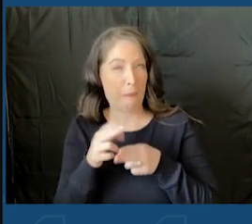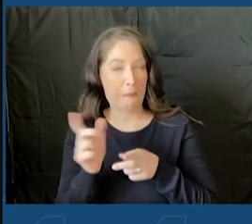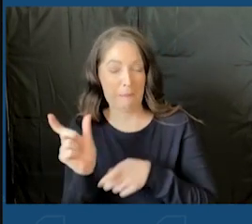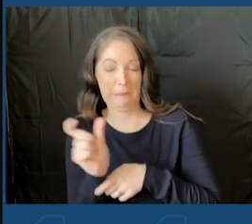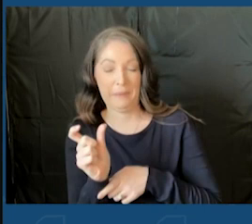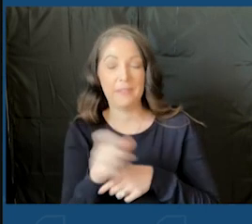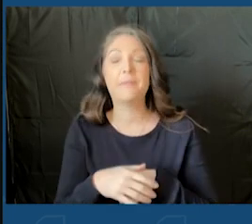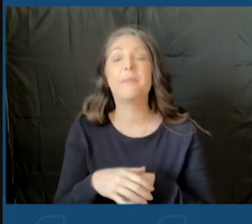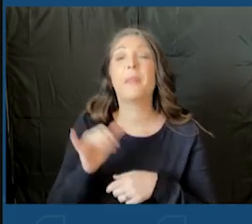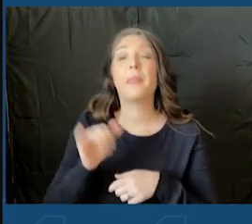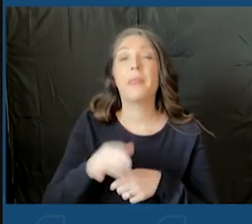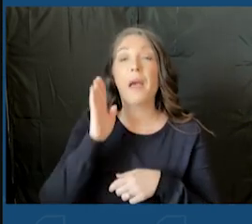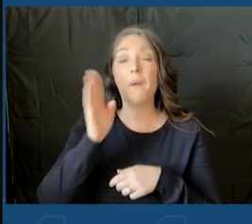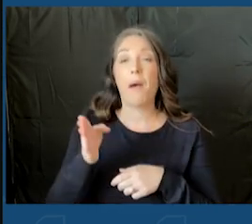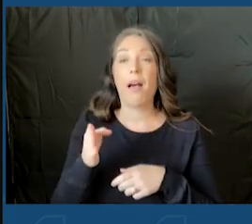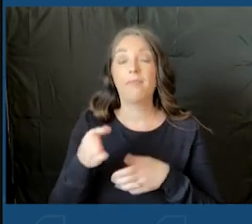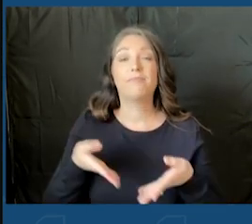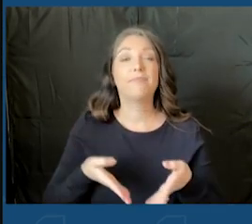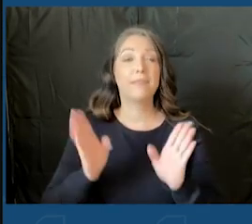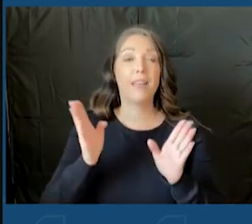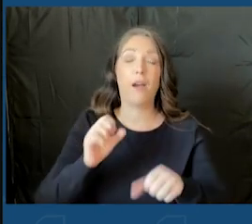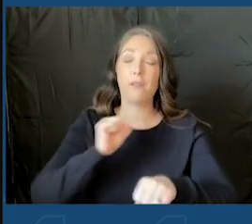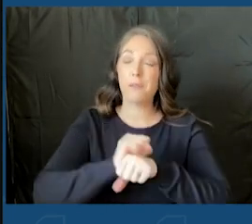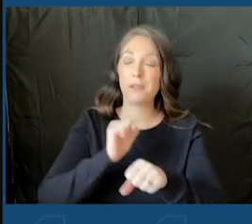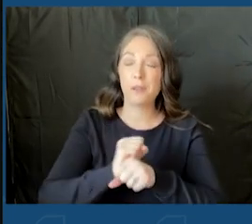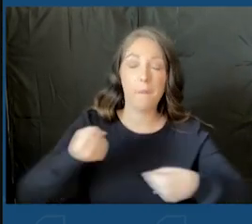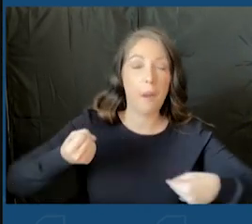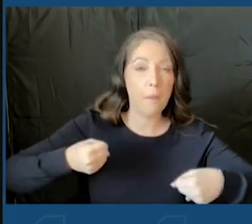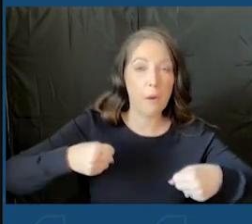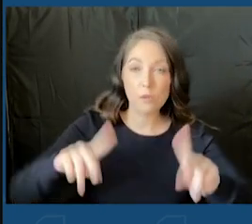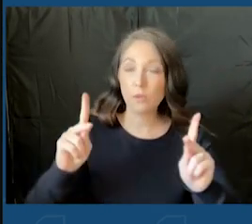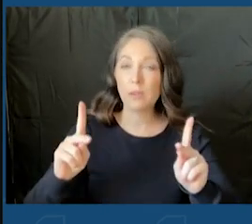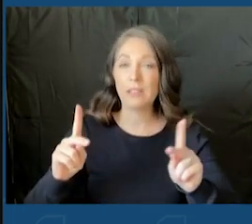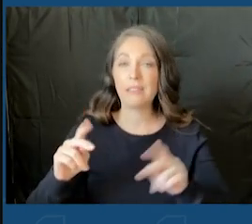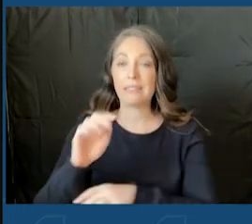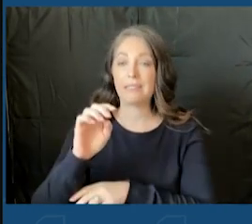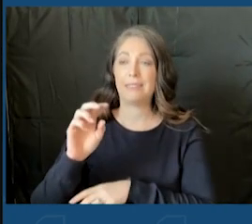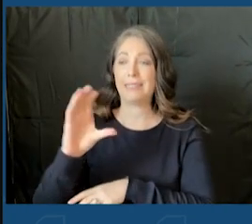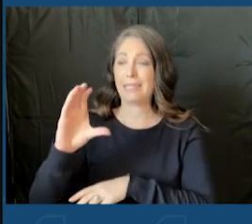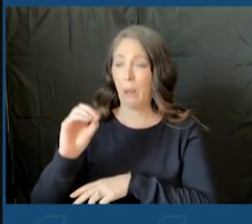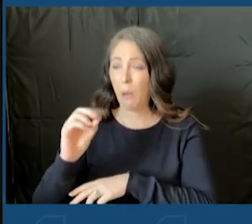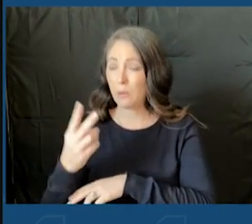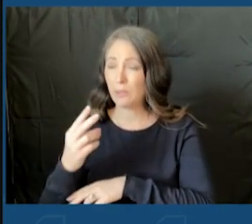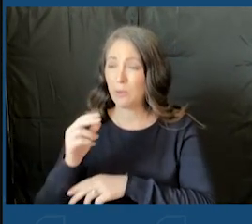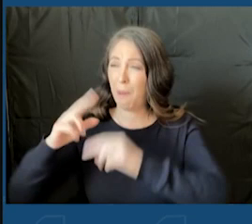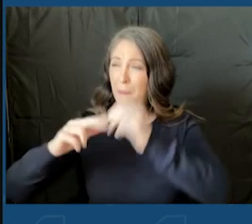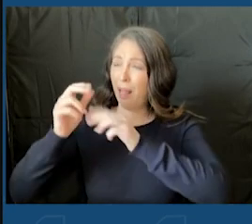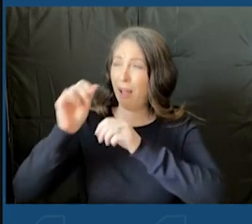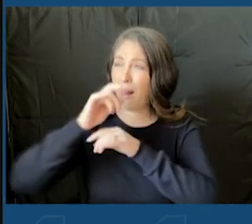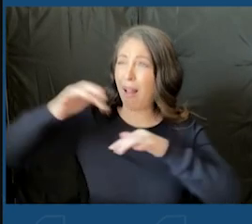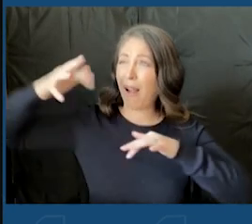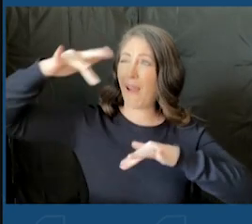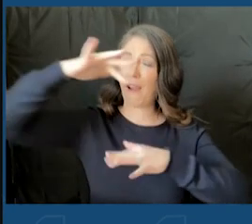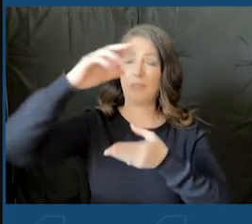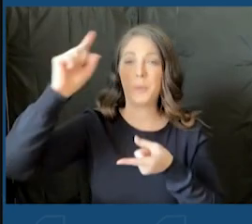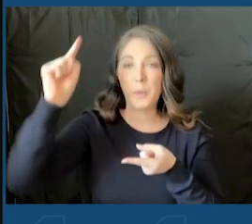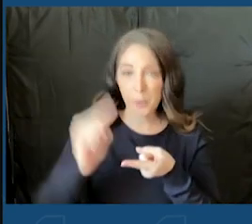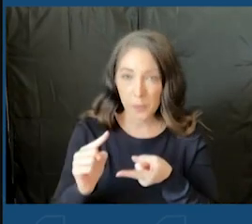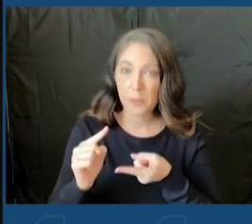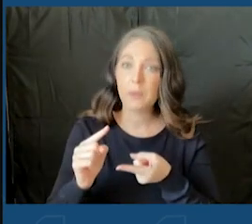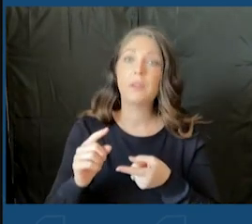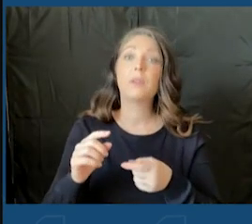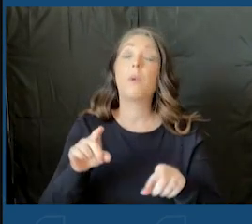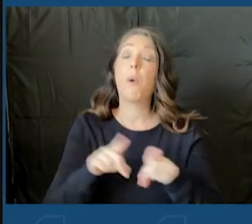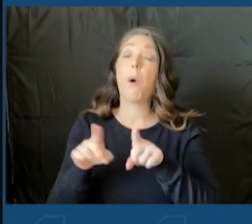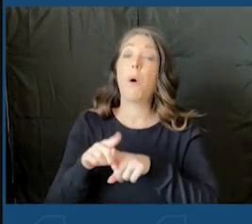unlock tremendous job opportunities while reducing harmful emissions from buildings. It also replaces fossil fuel underground pipe system